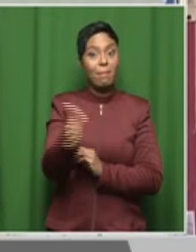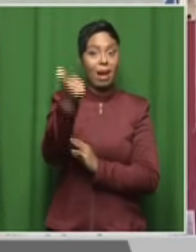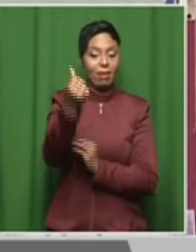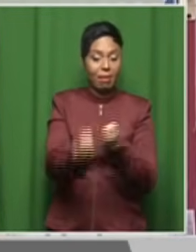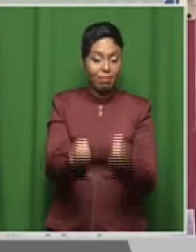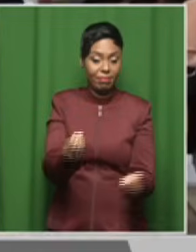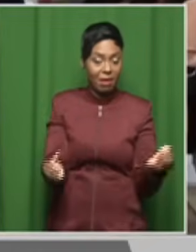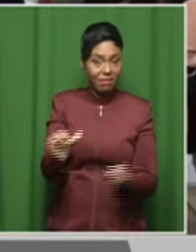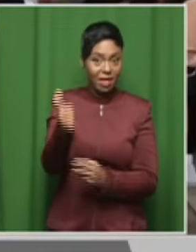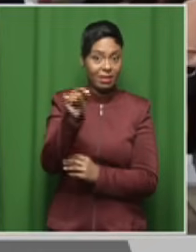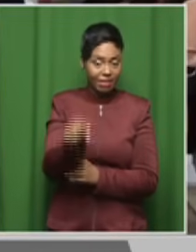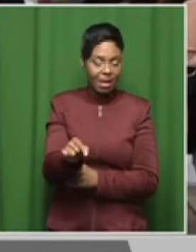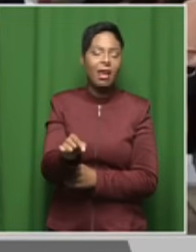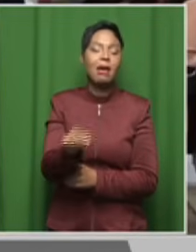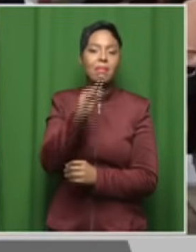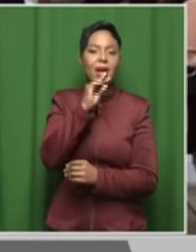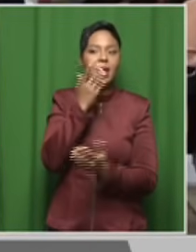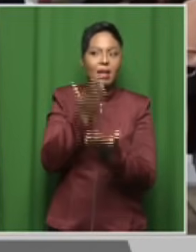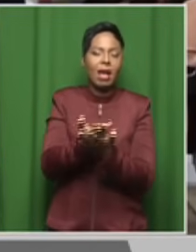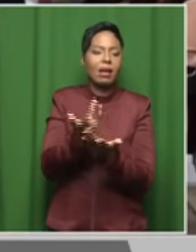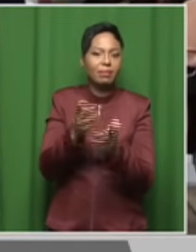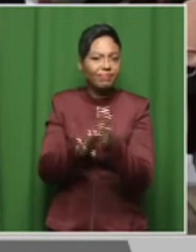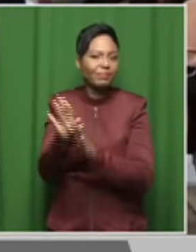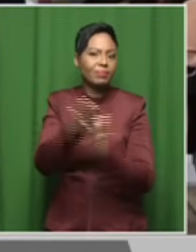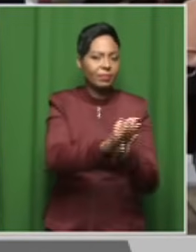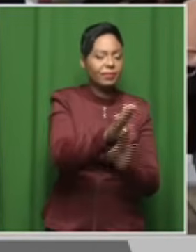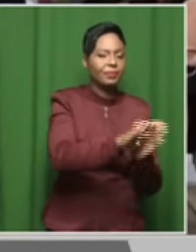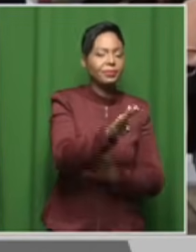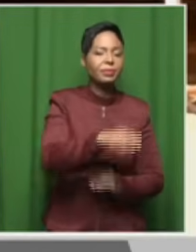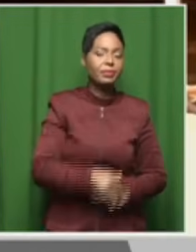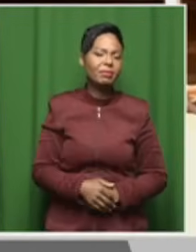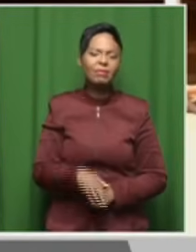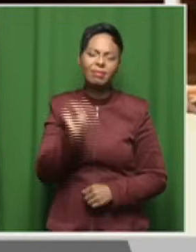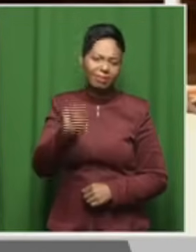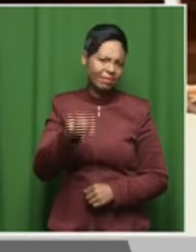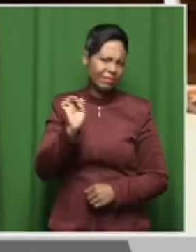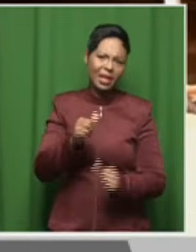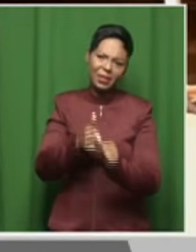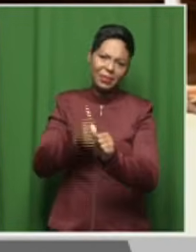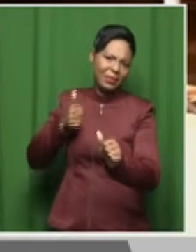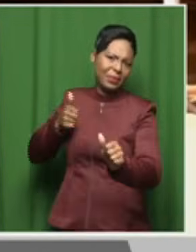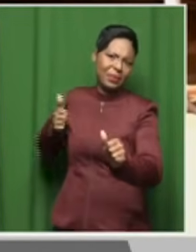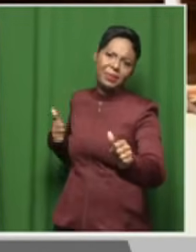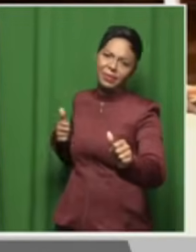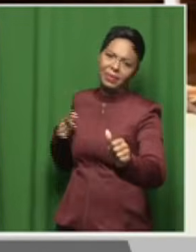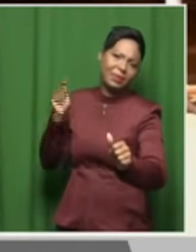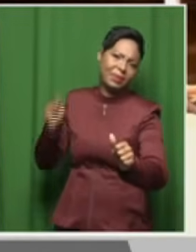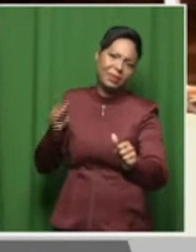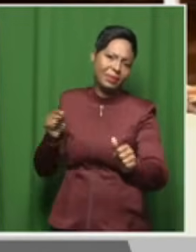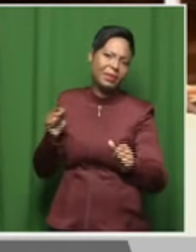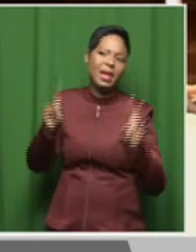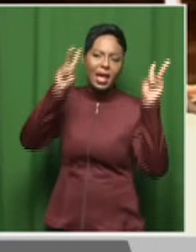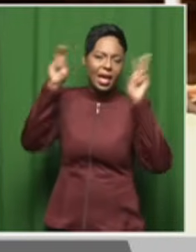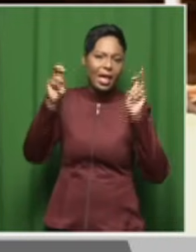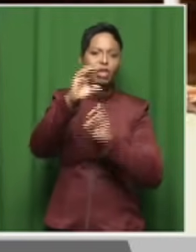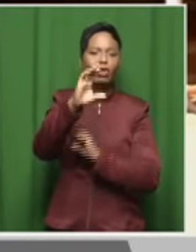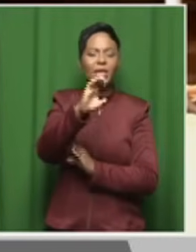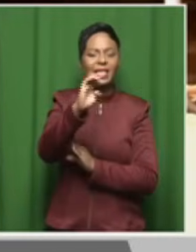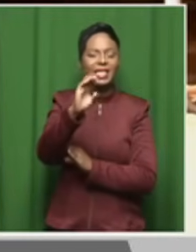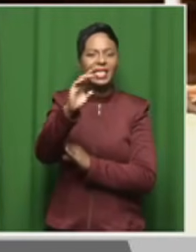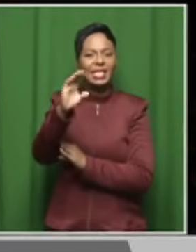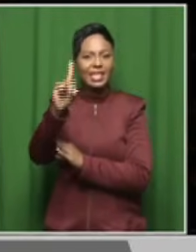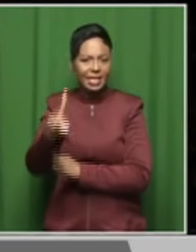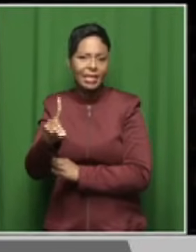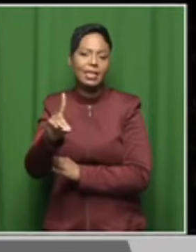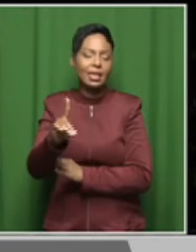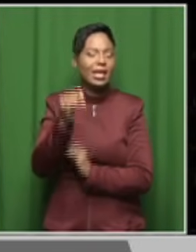on the allocations that have been stagnant for so long for these children. And we know that, you know, there are limited